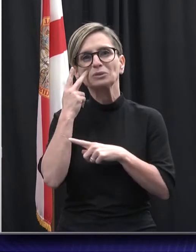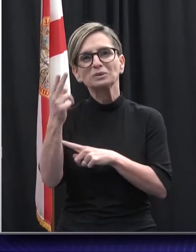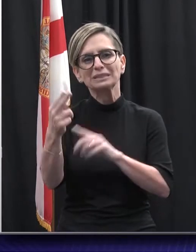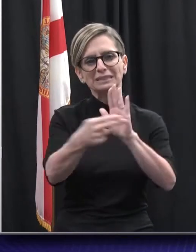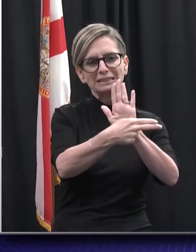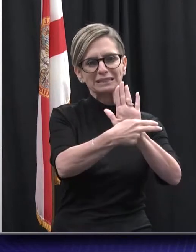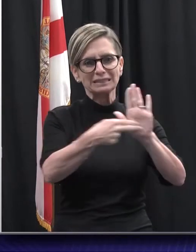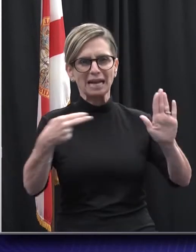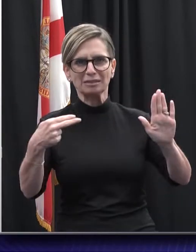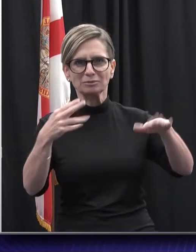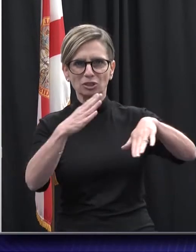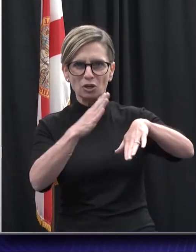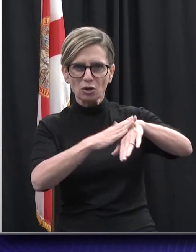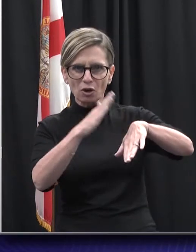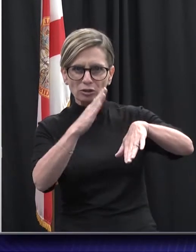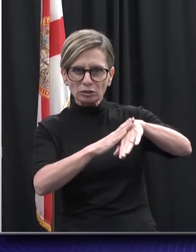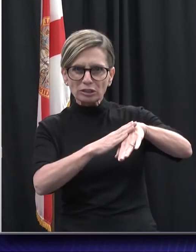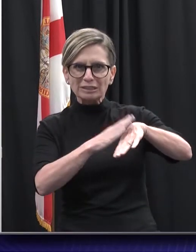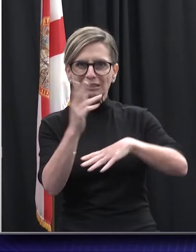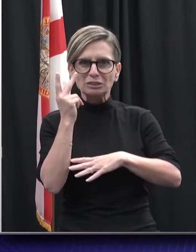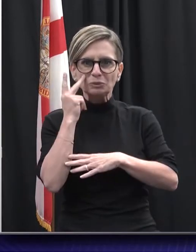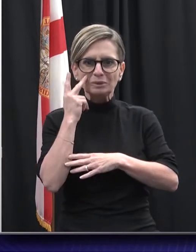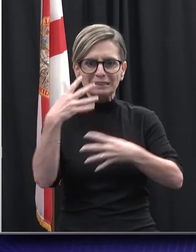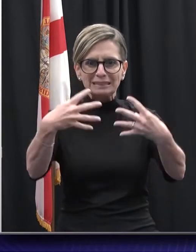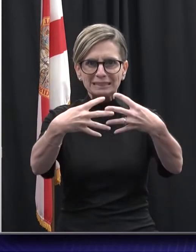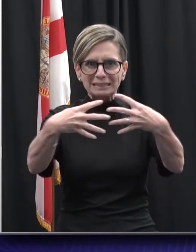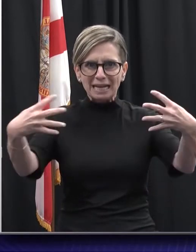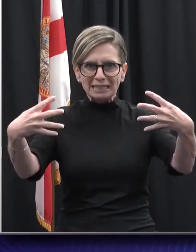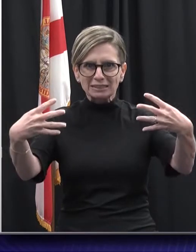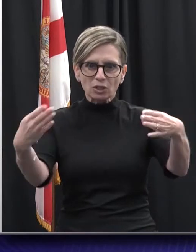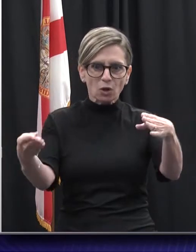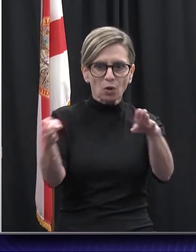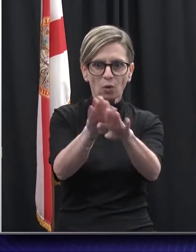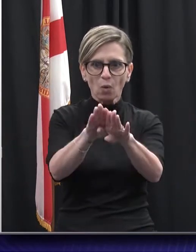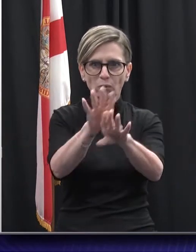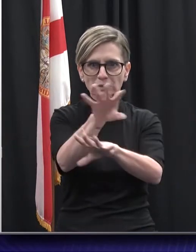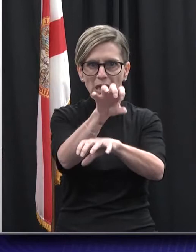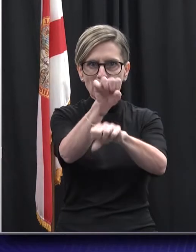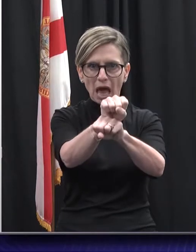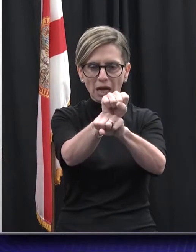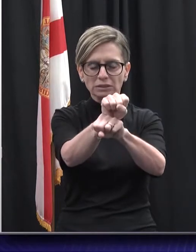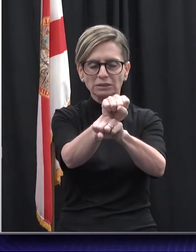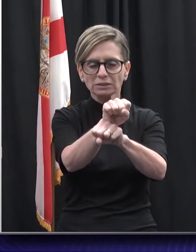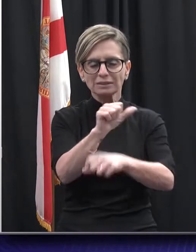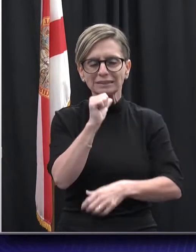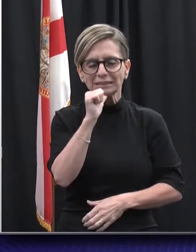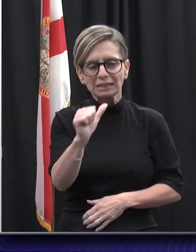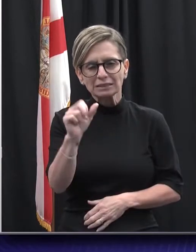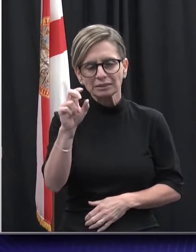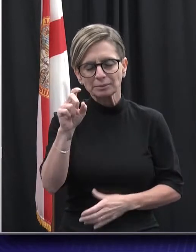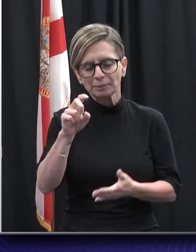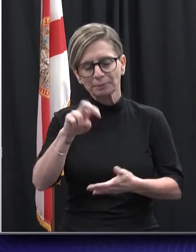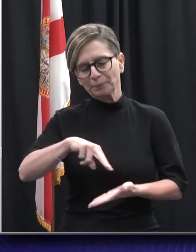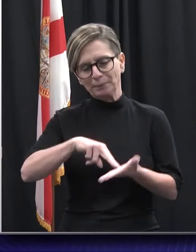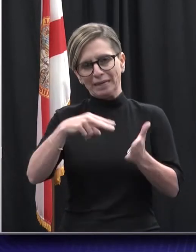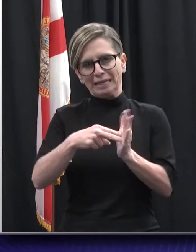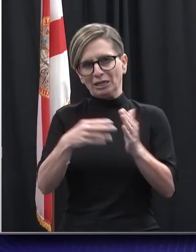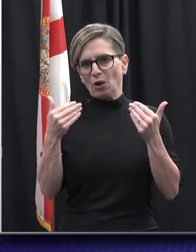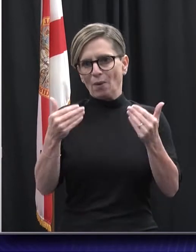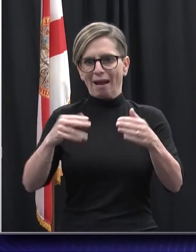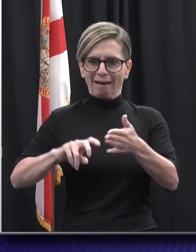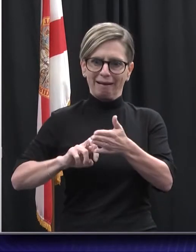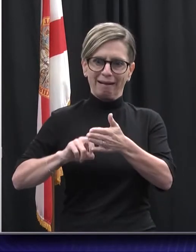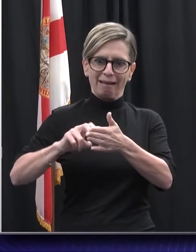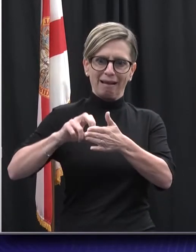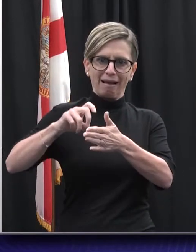you see gates closed and locked, it does not mean to climb over them. It means to stay away from them, please. And if you do